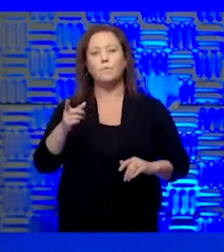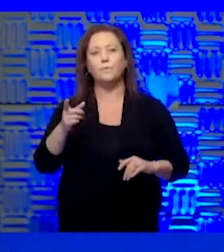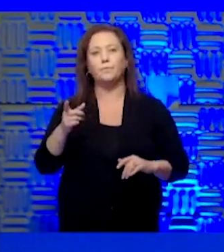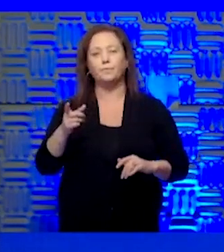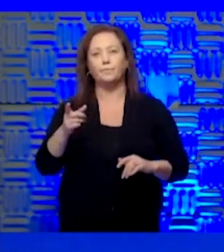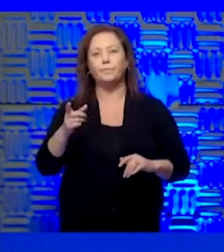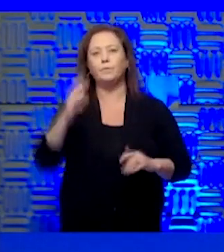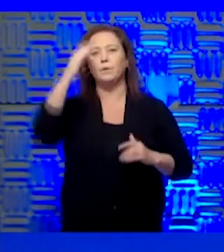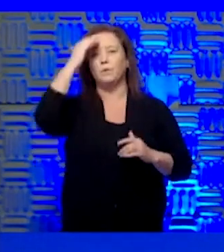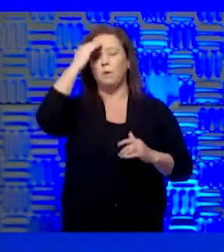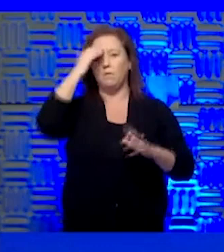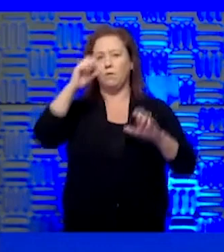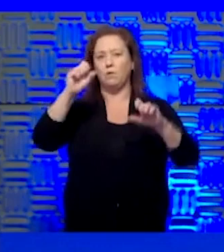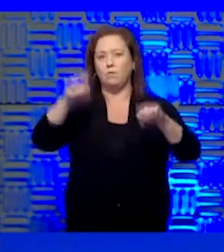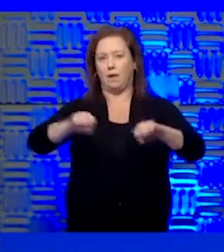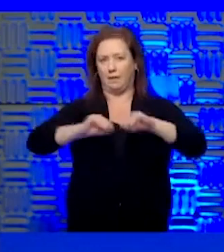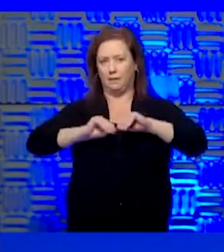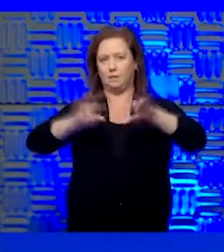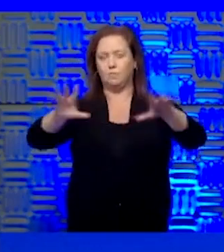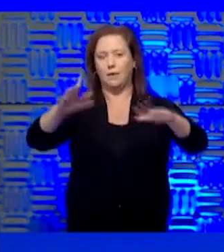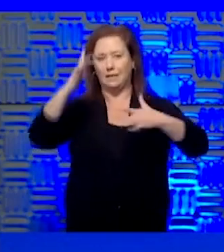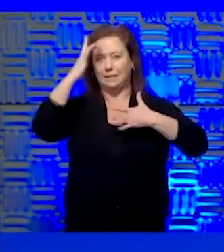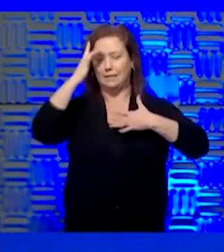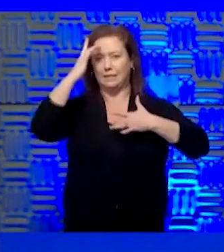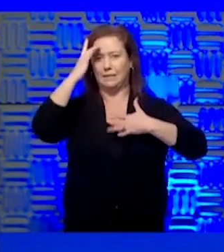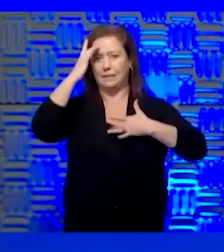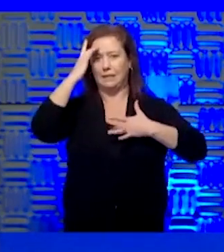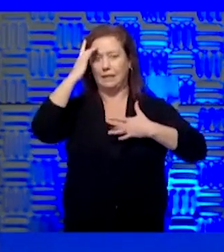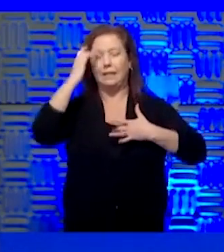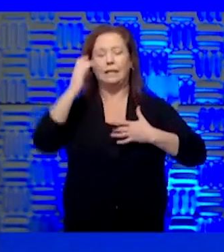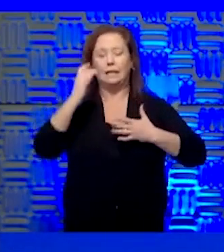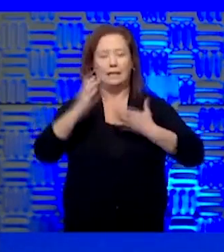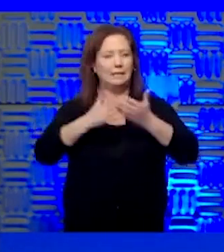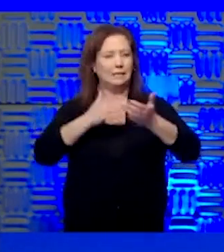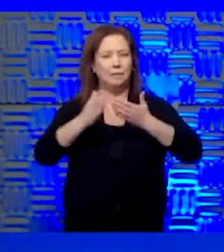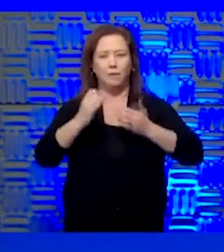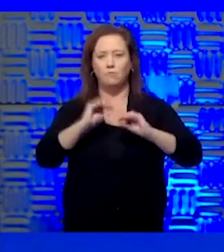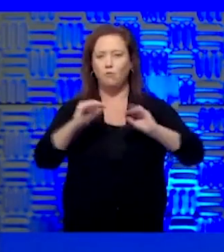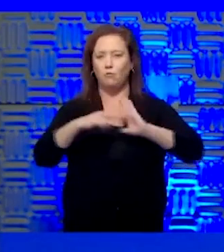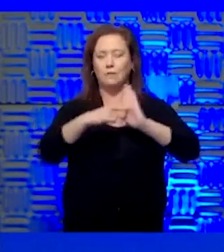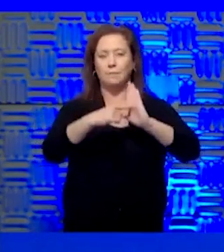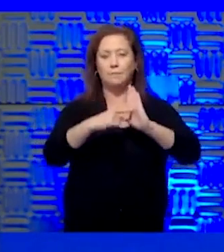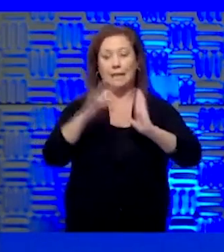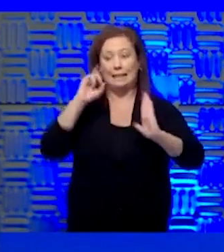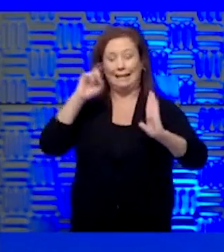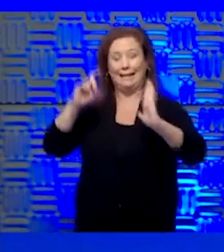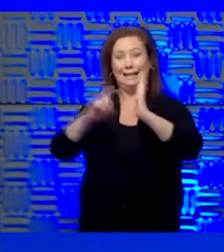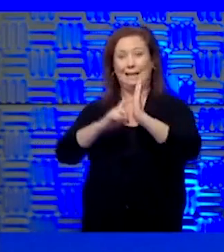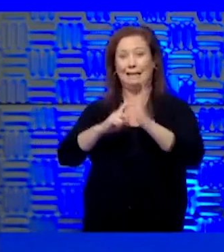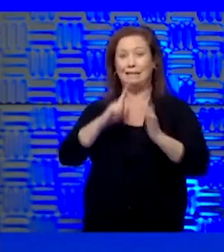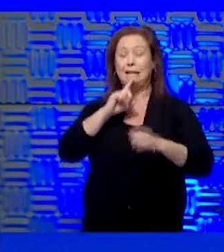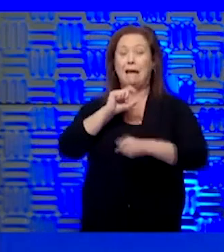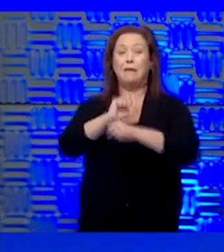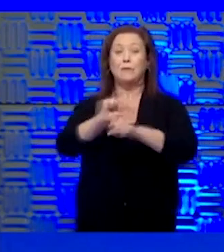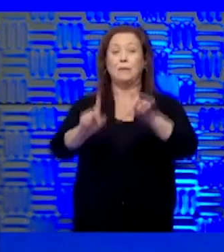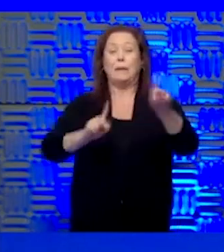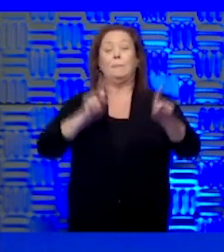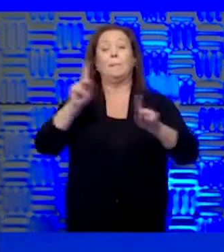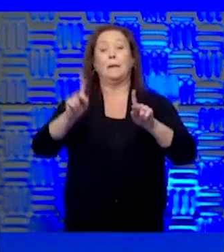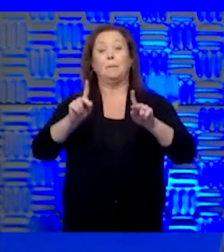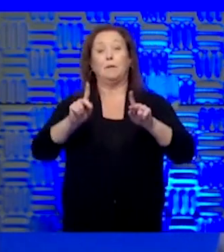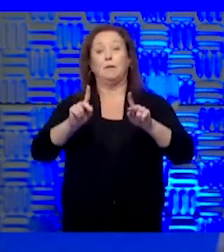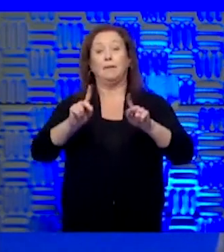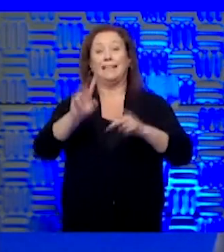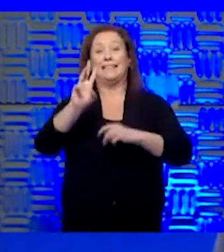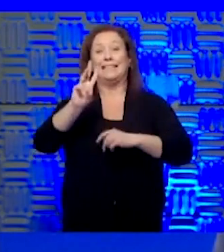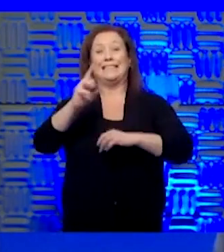that we know that you can spread the disease even if you're not having symptoms. And they've detected it actually now in people even up to